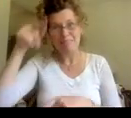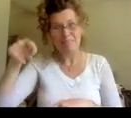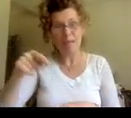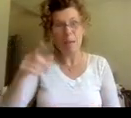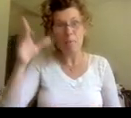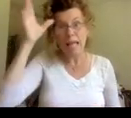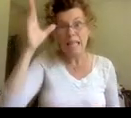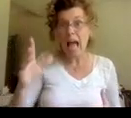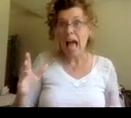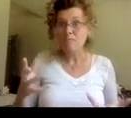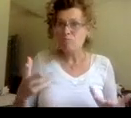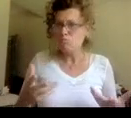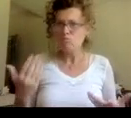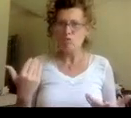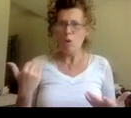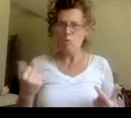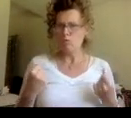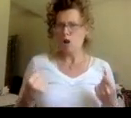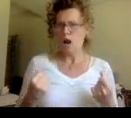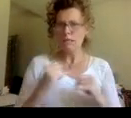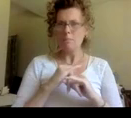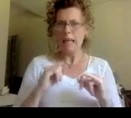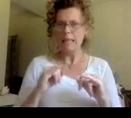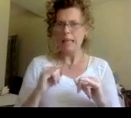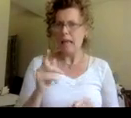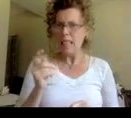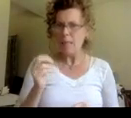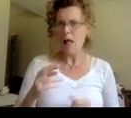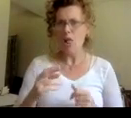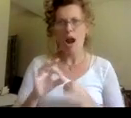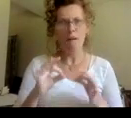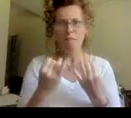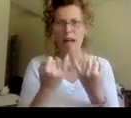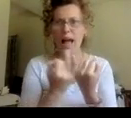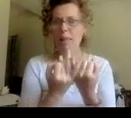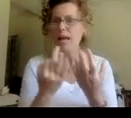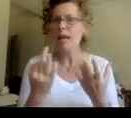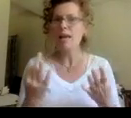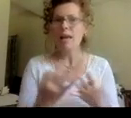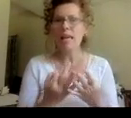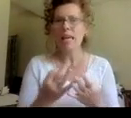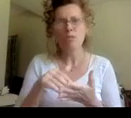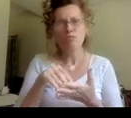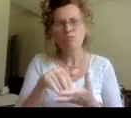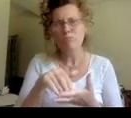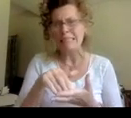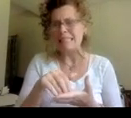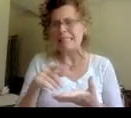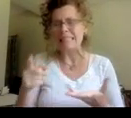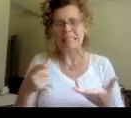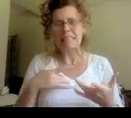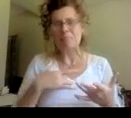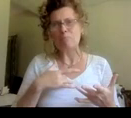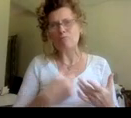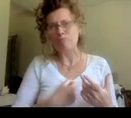was very strong, very independent, and a pillar of our family. He went and he became very frail and very weak. And I was heartbroken.